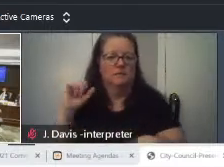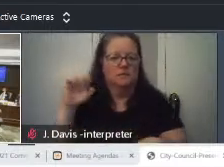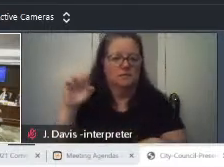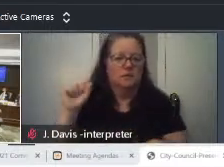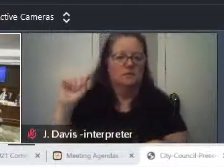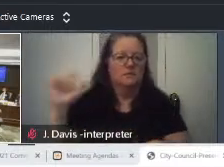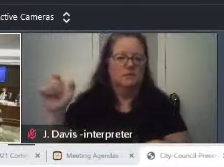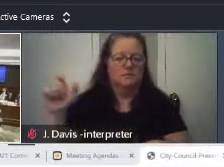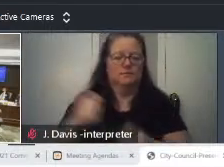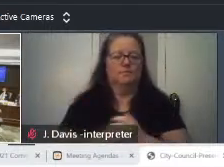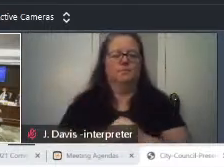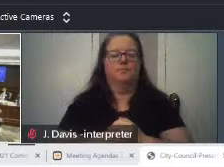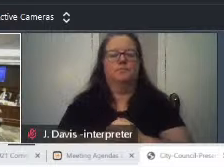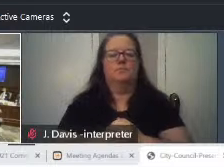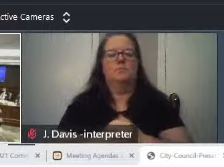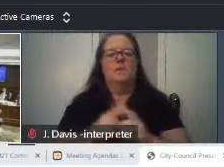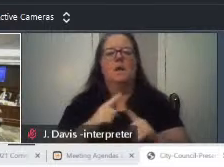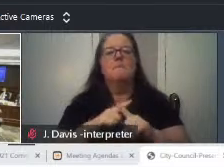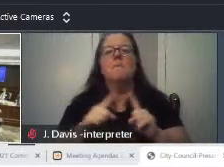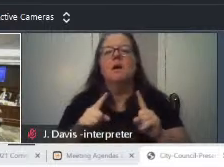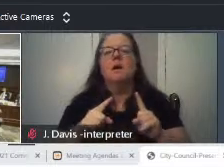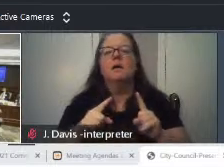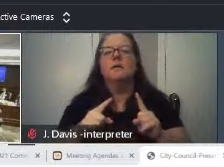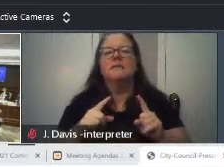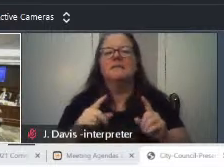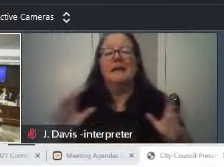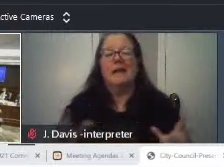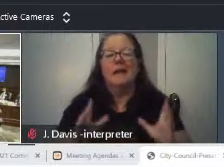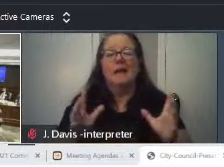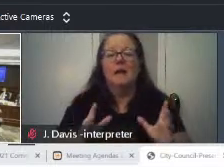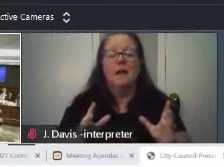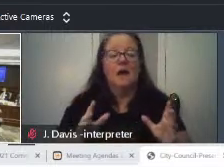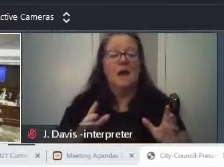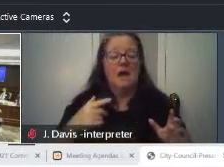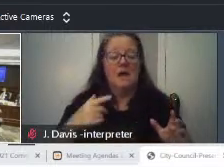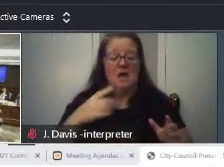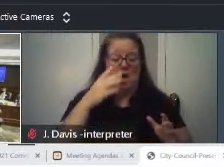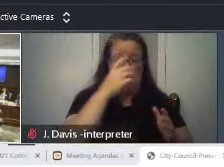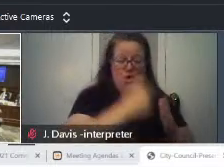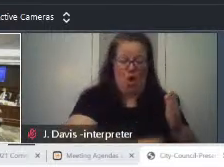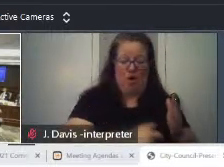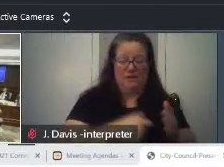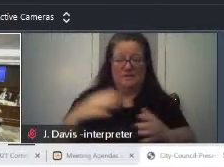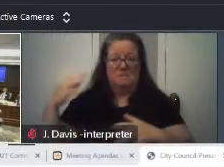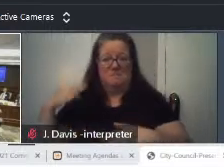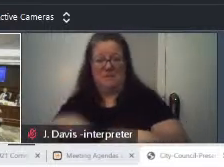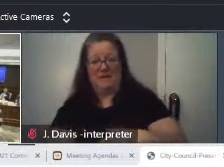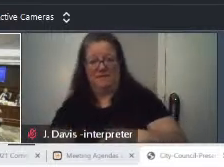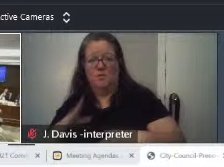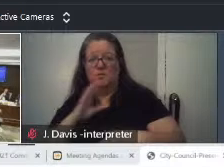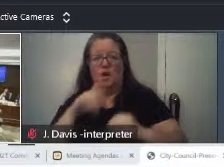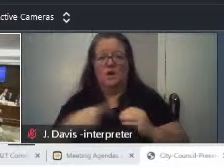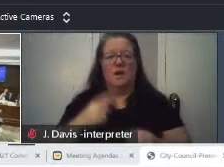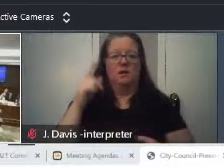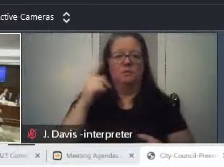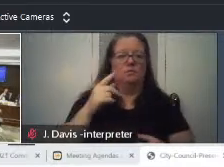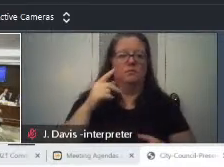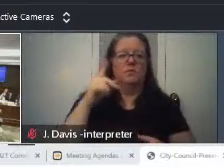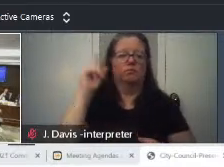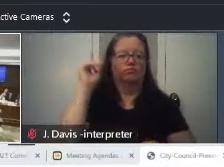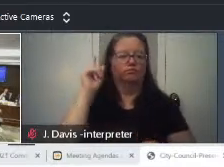as it relates to incentives, no one has sat down and done a cost benefit. We constantly talk about tax abatements like no taxes are being